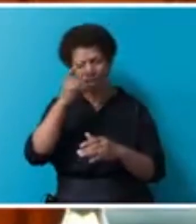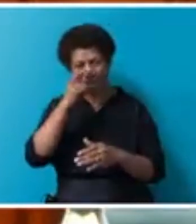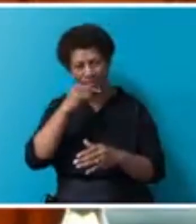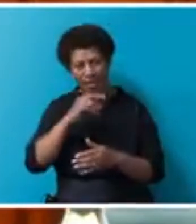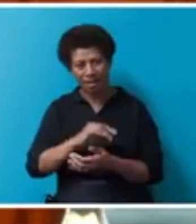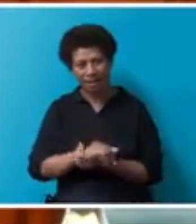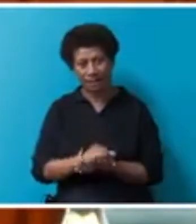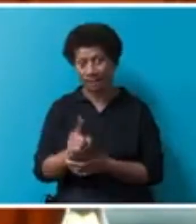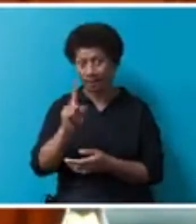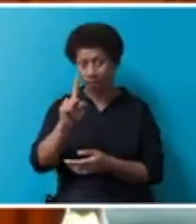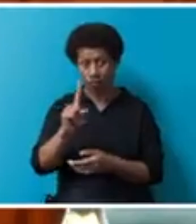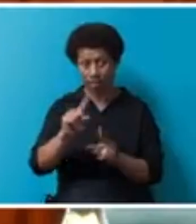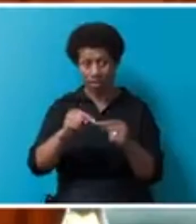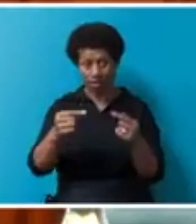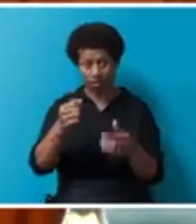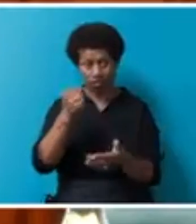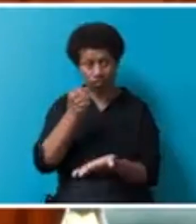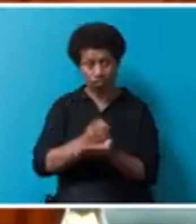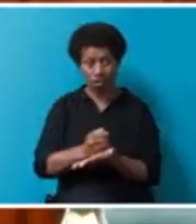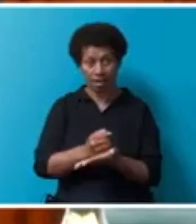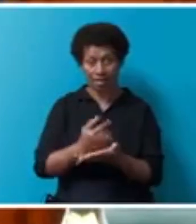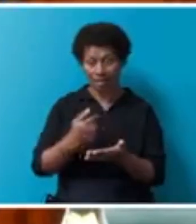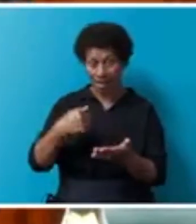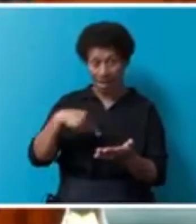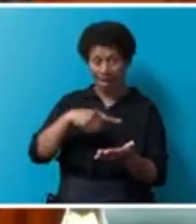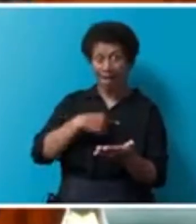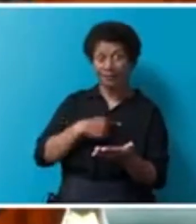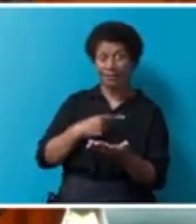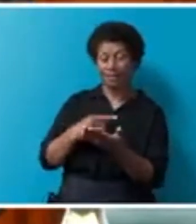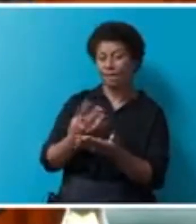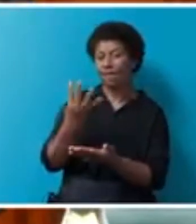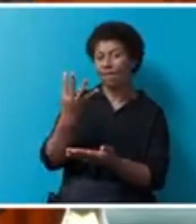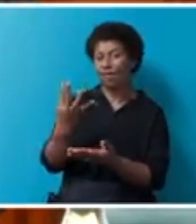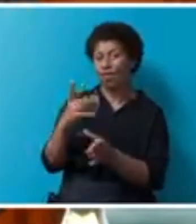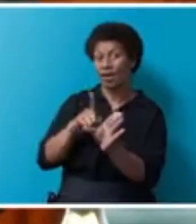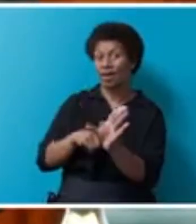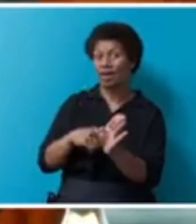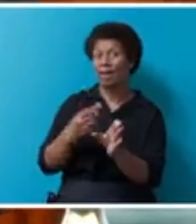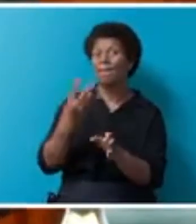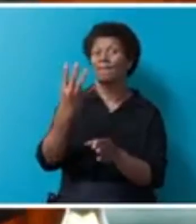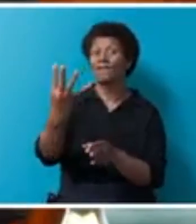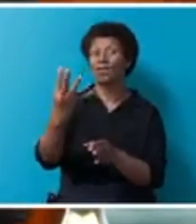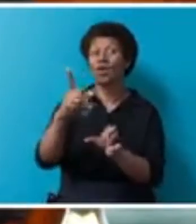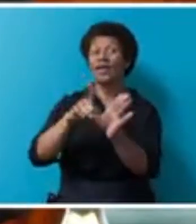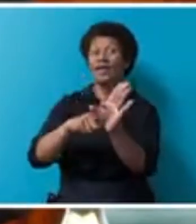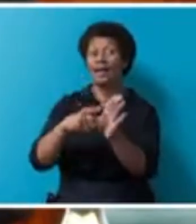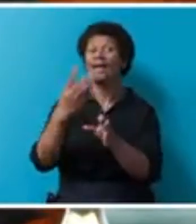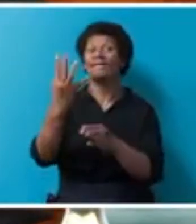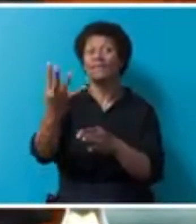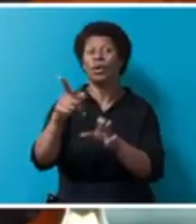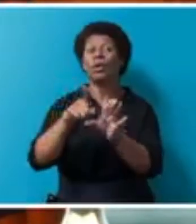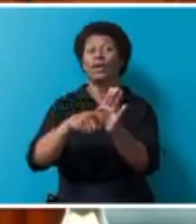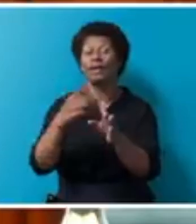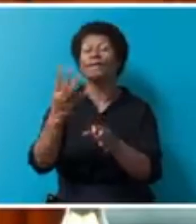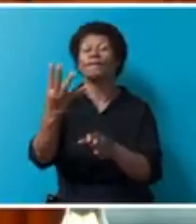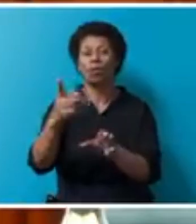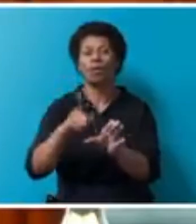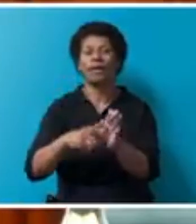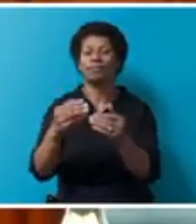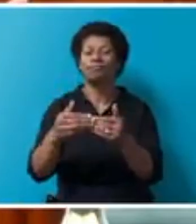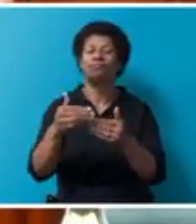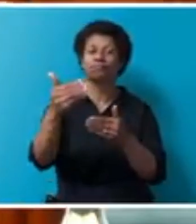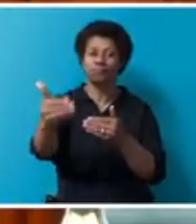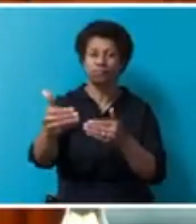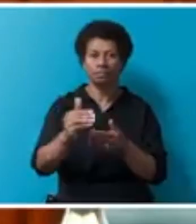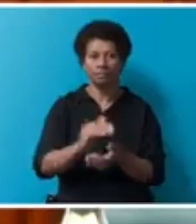One thing is for sure, this side of the House, we aim to stay here for 4 years and another 4 years and another 4 years. But